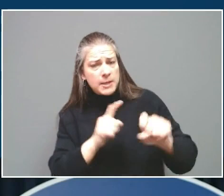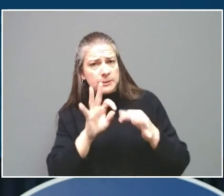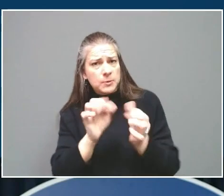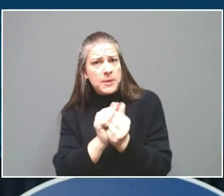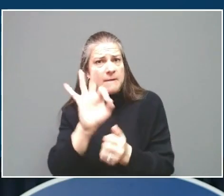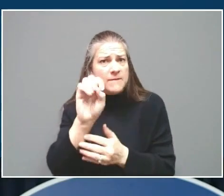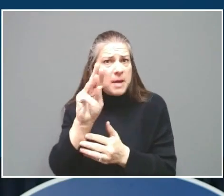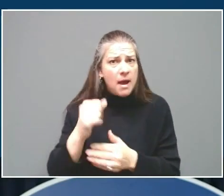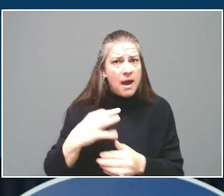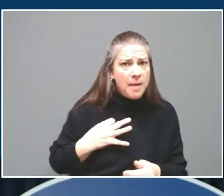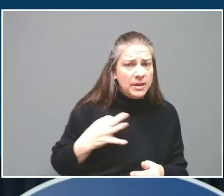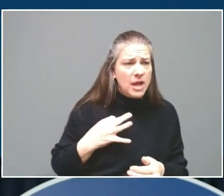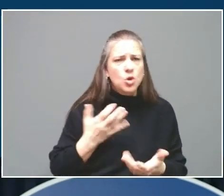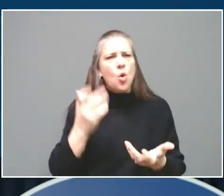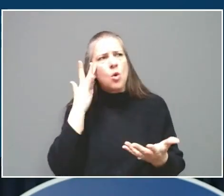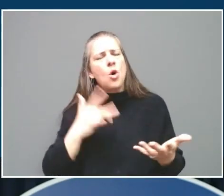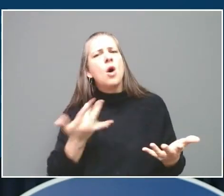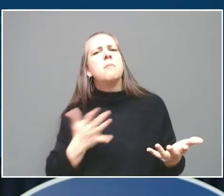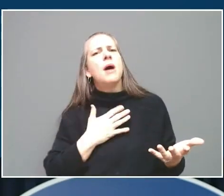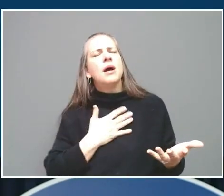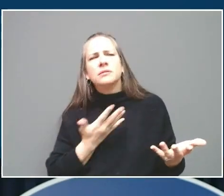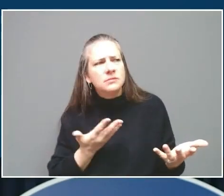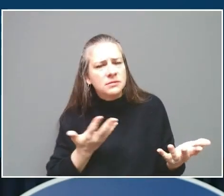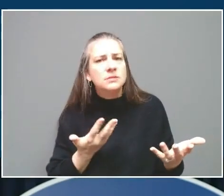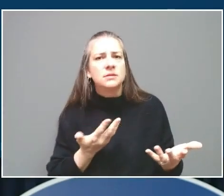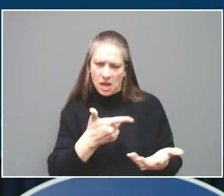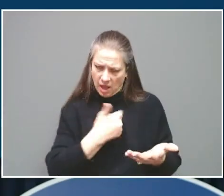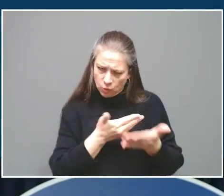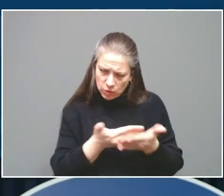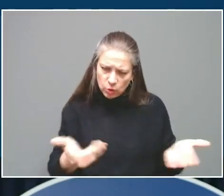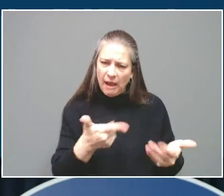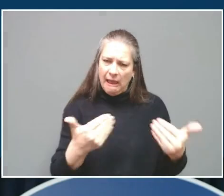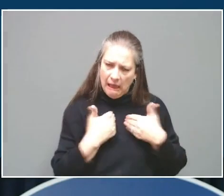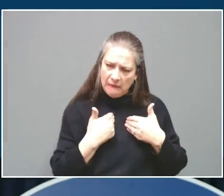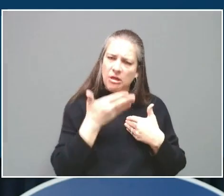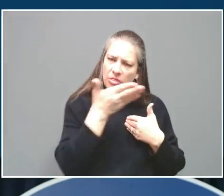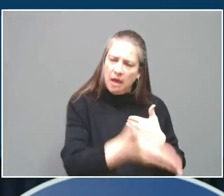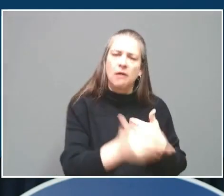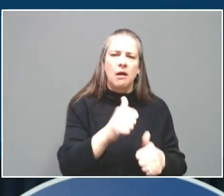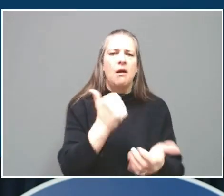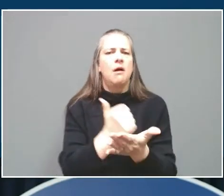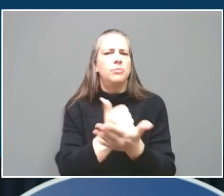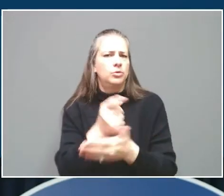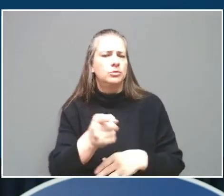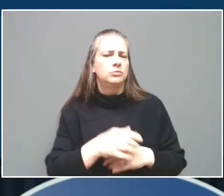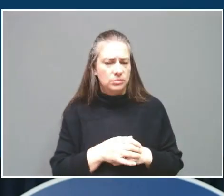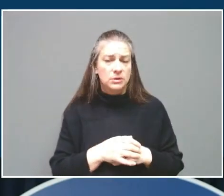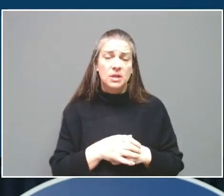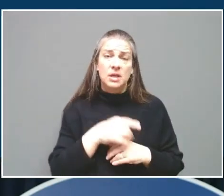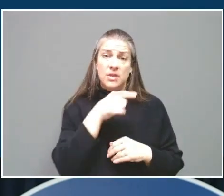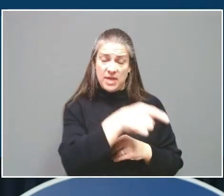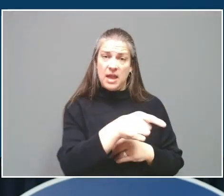and or status, as well as provide resources and information to help. They are on a